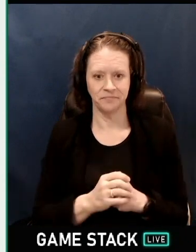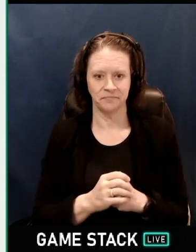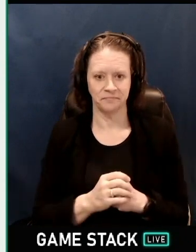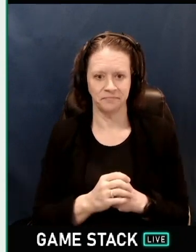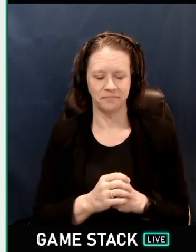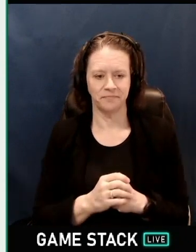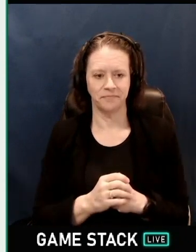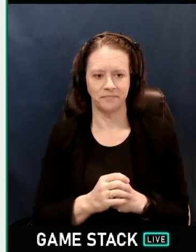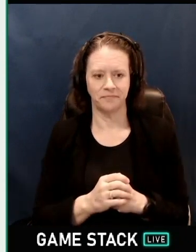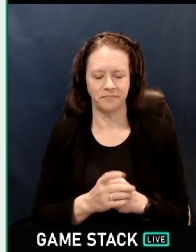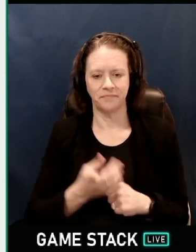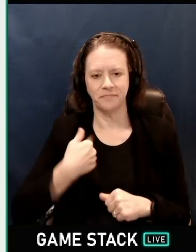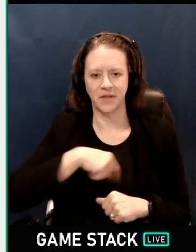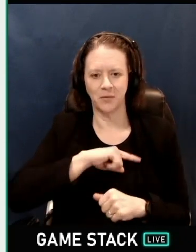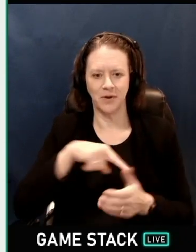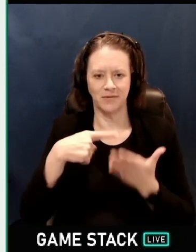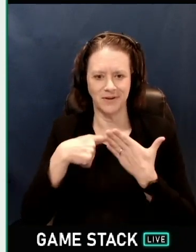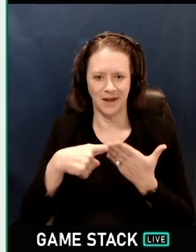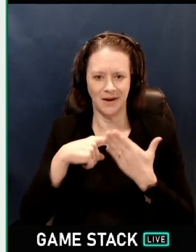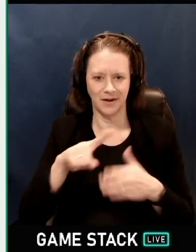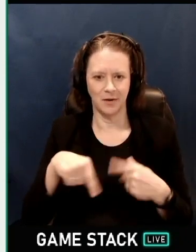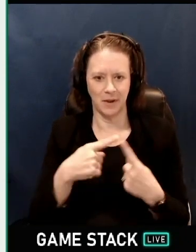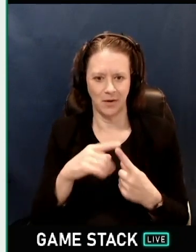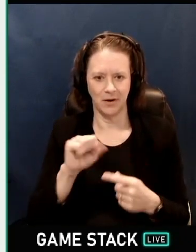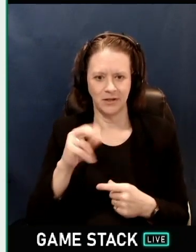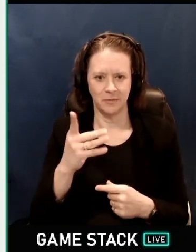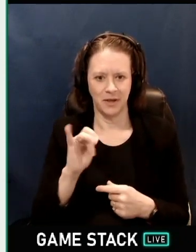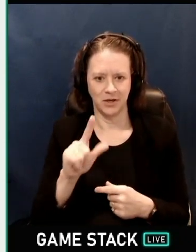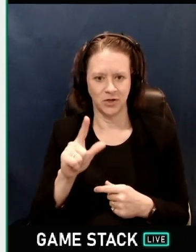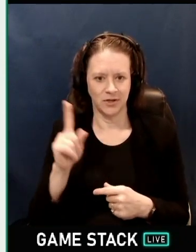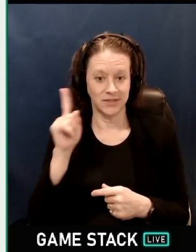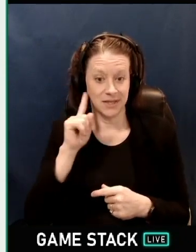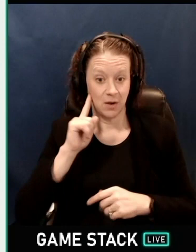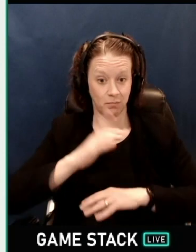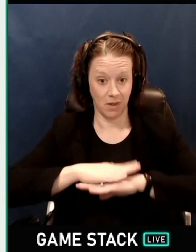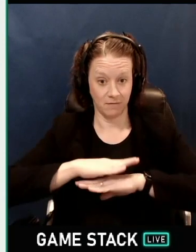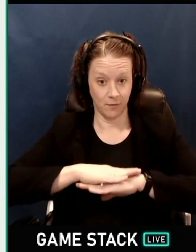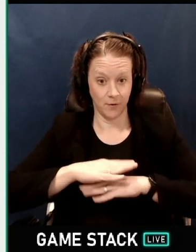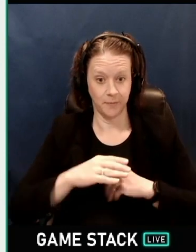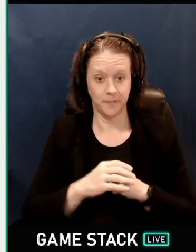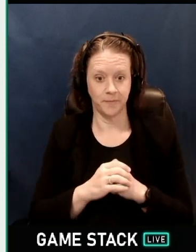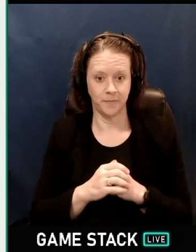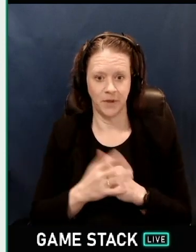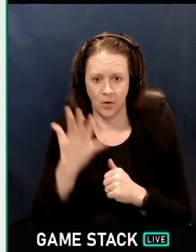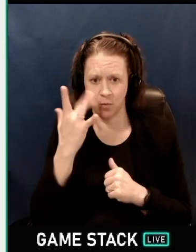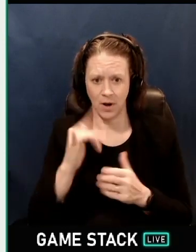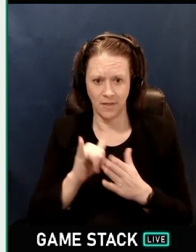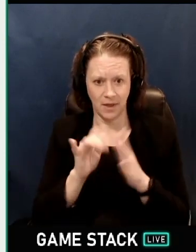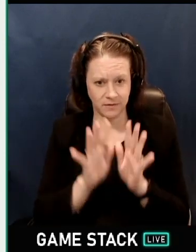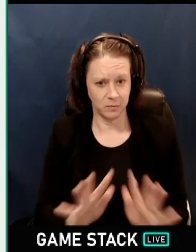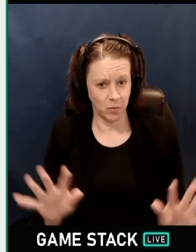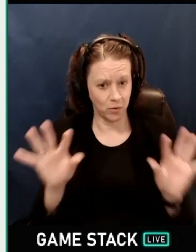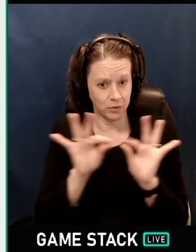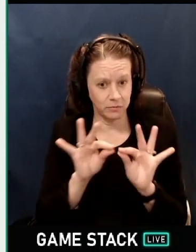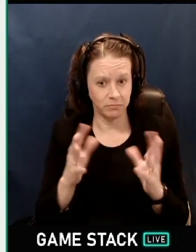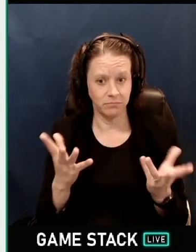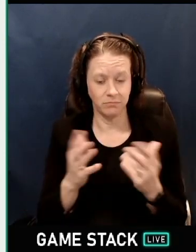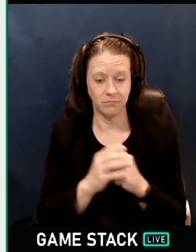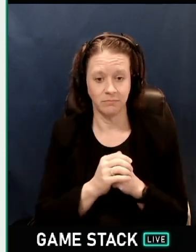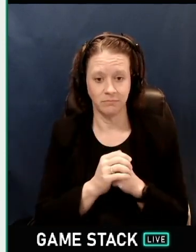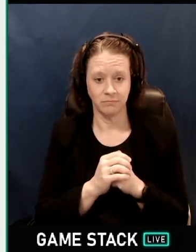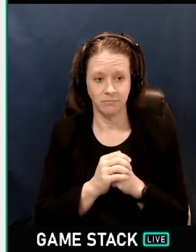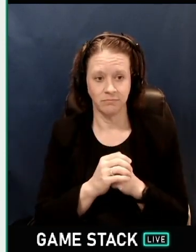we talked about the spatial sound platform, why it's important, where